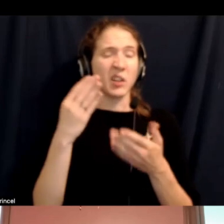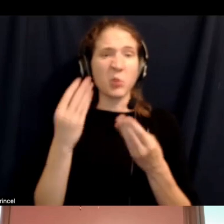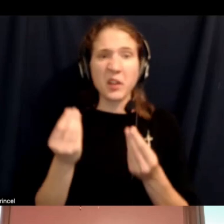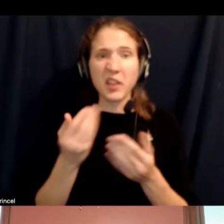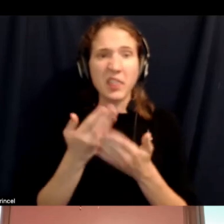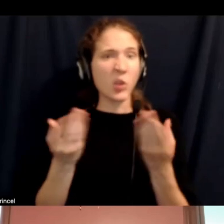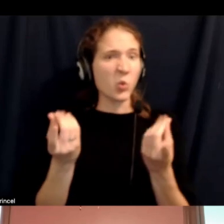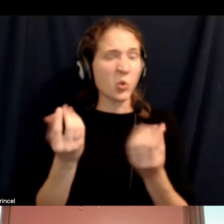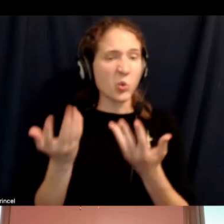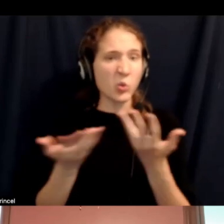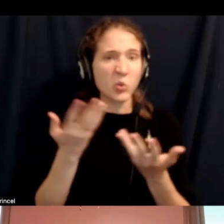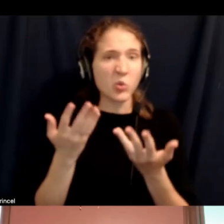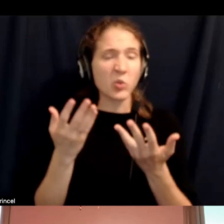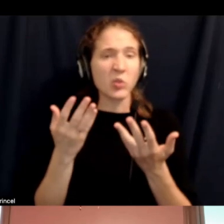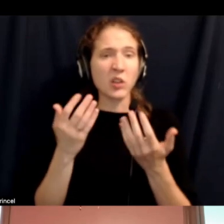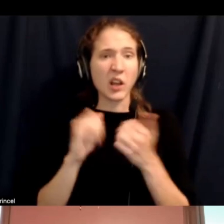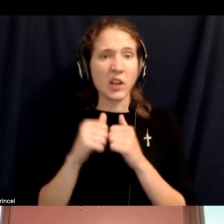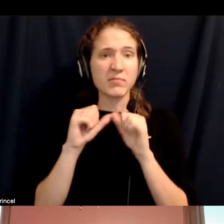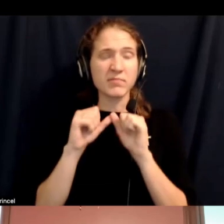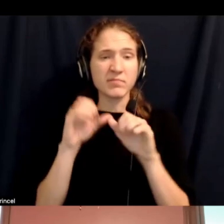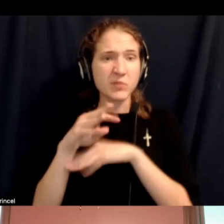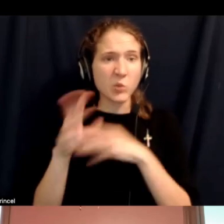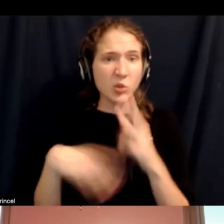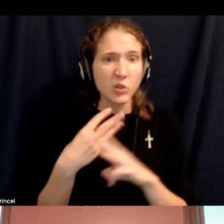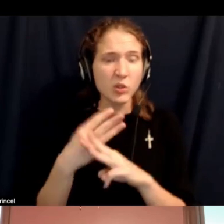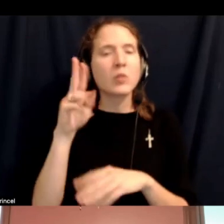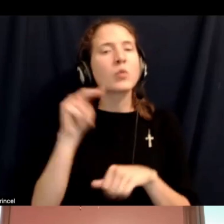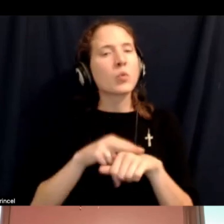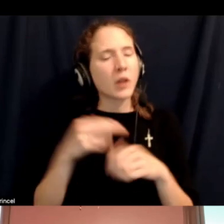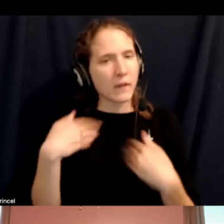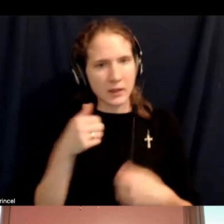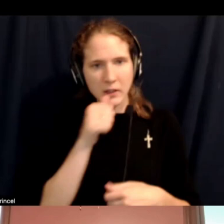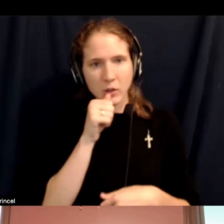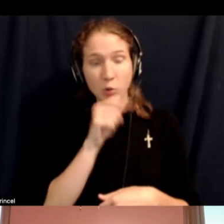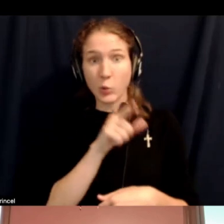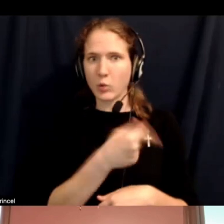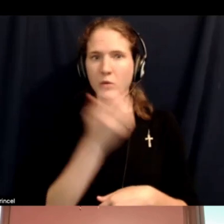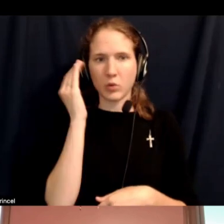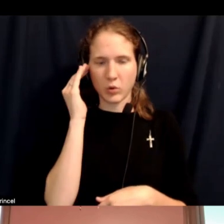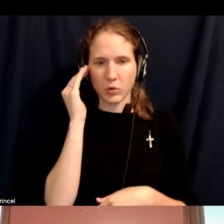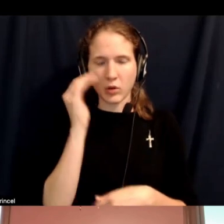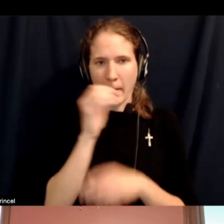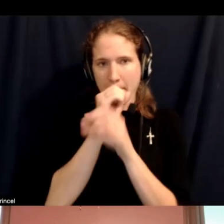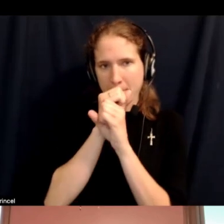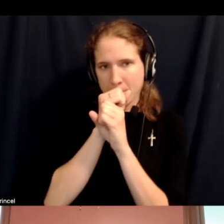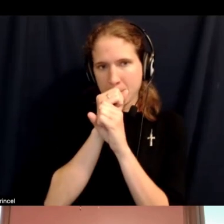of course, there are secrets that only you that you are the guardian of. So